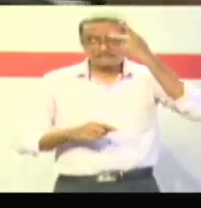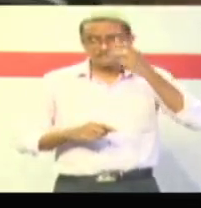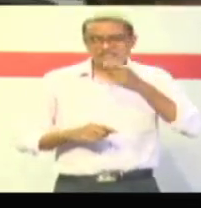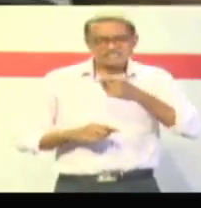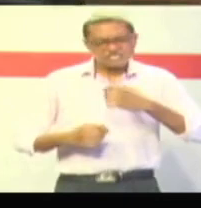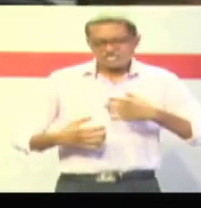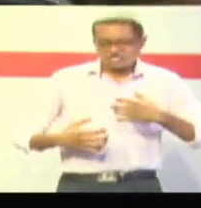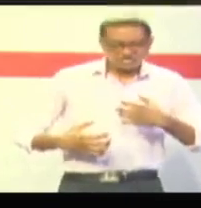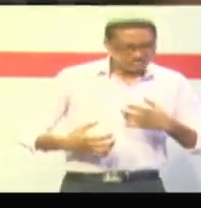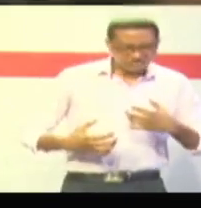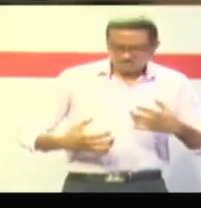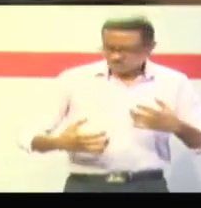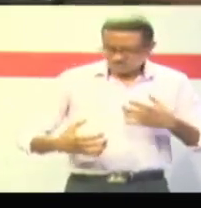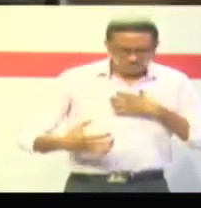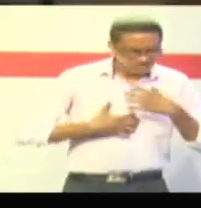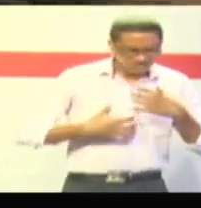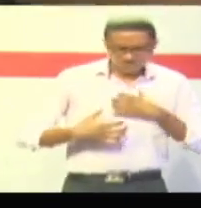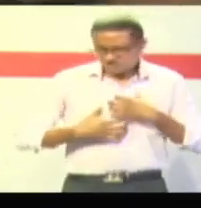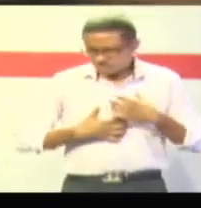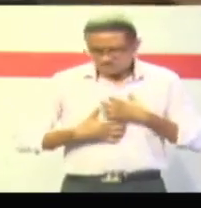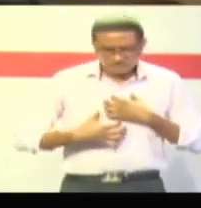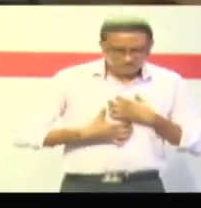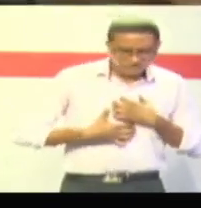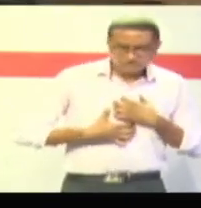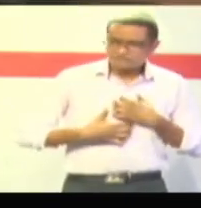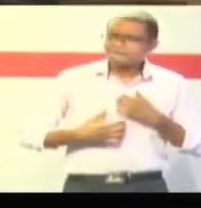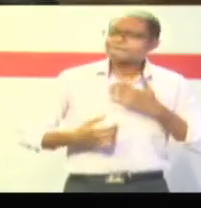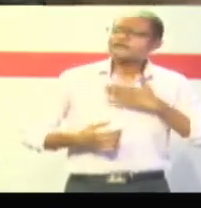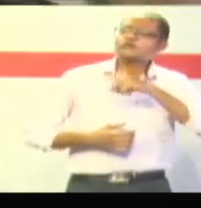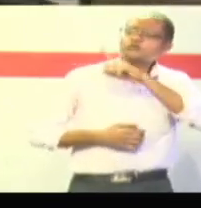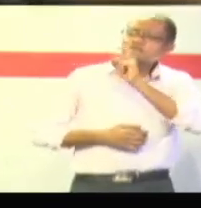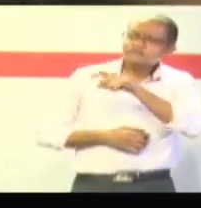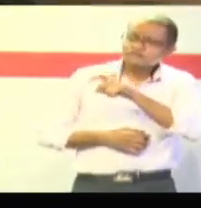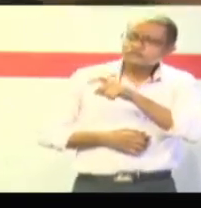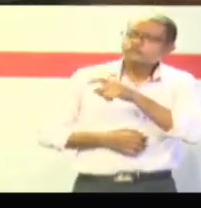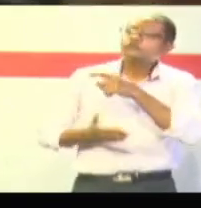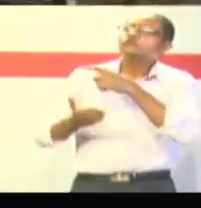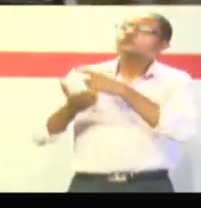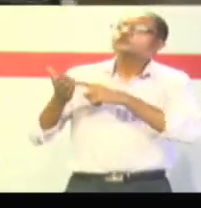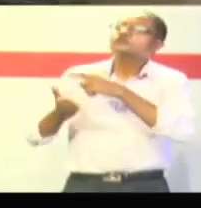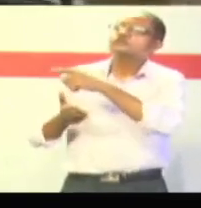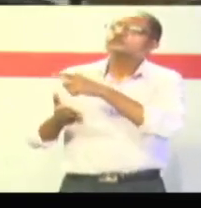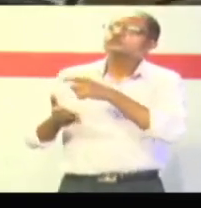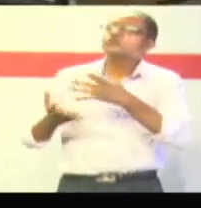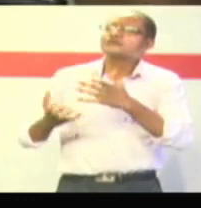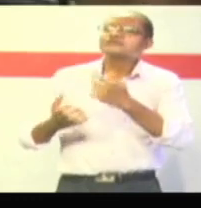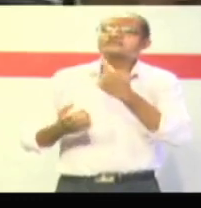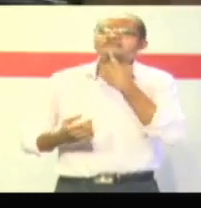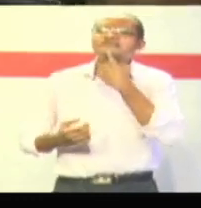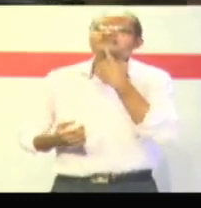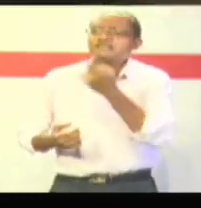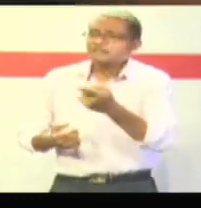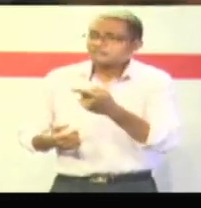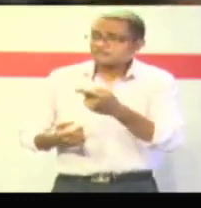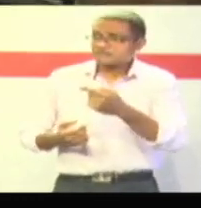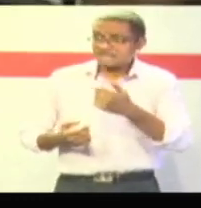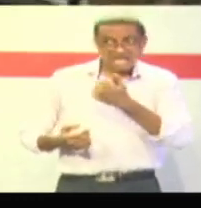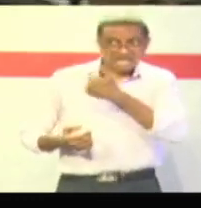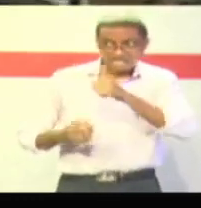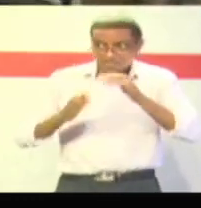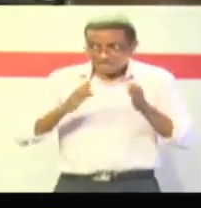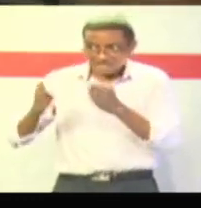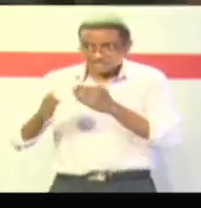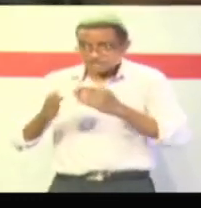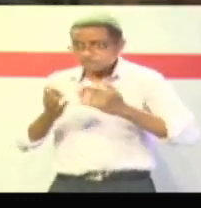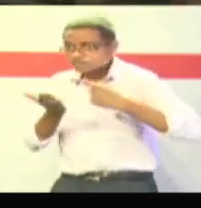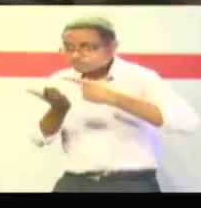them are expressing really, really strong feelings. So my question is, what would you want to say to them? Is there any plan to engage